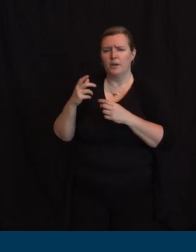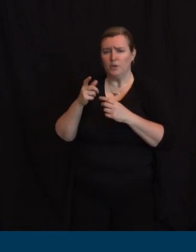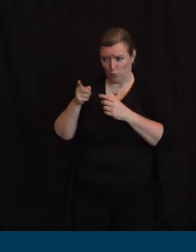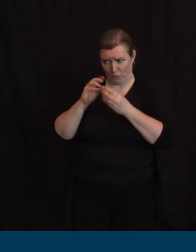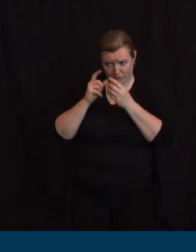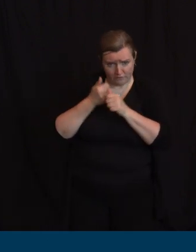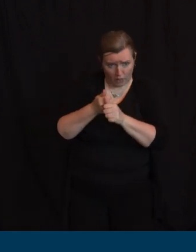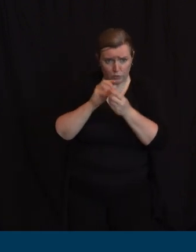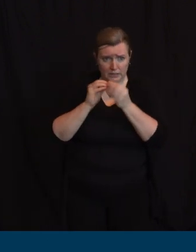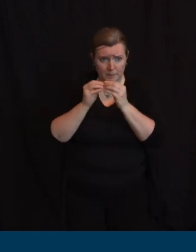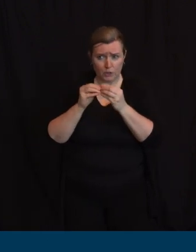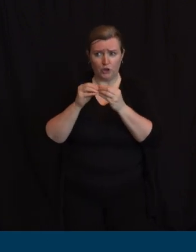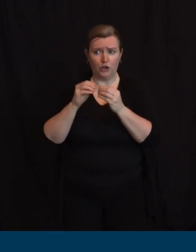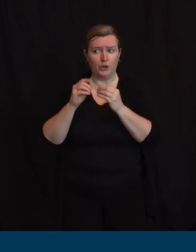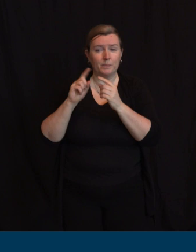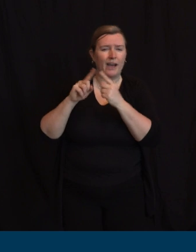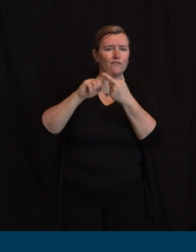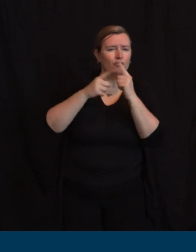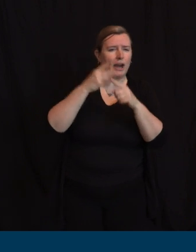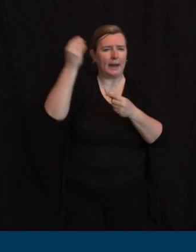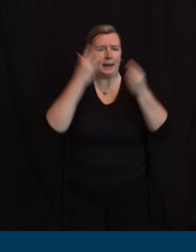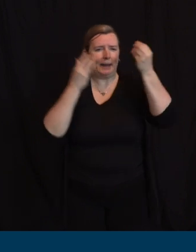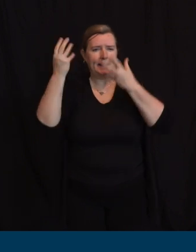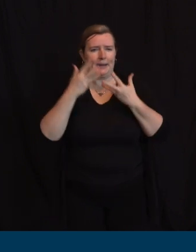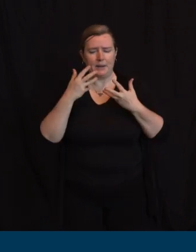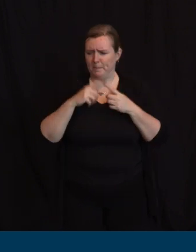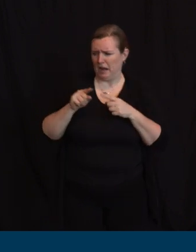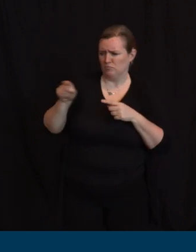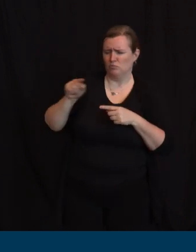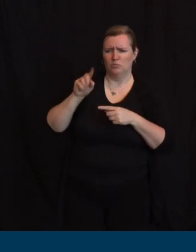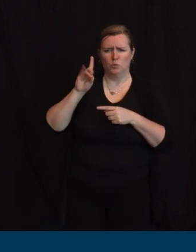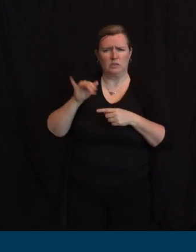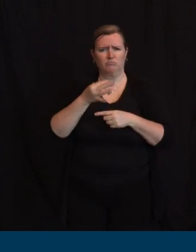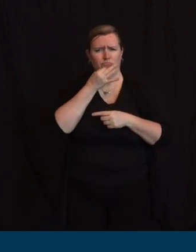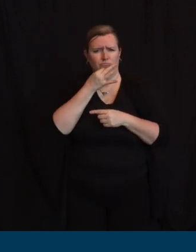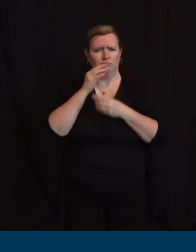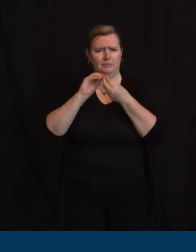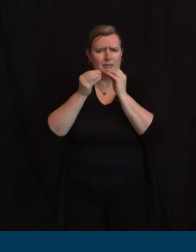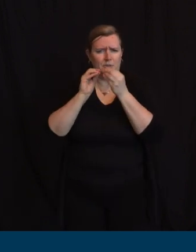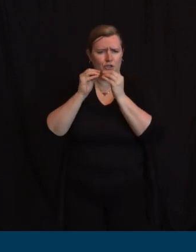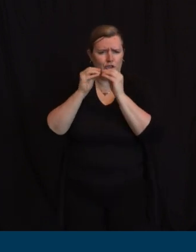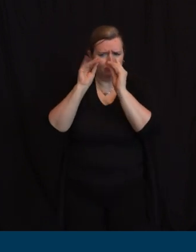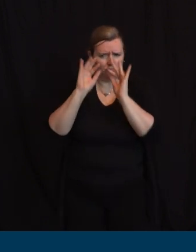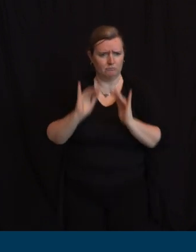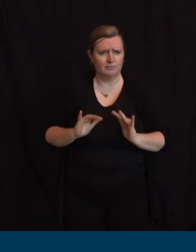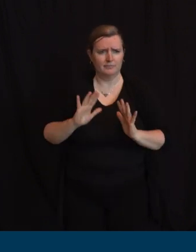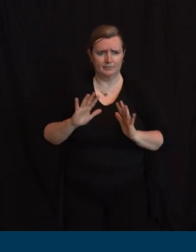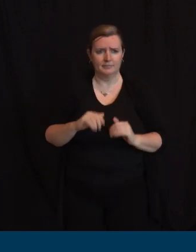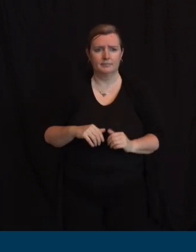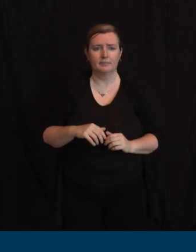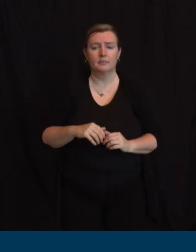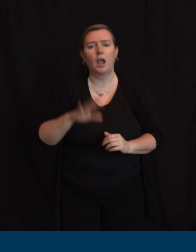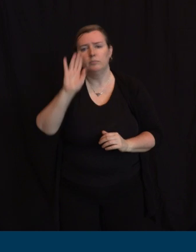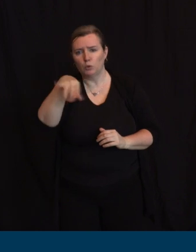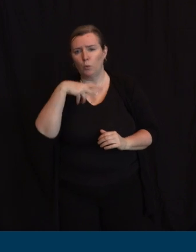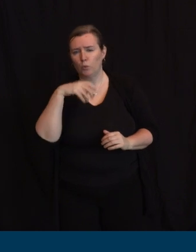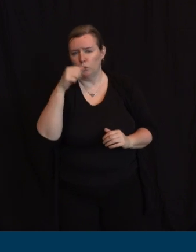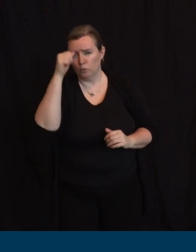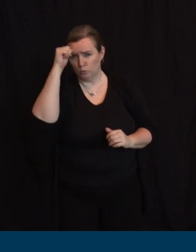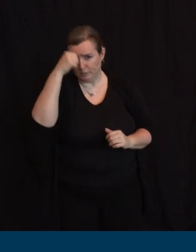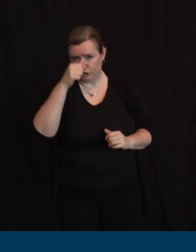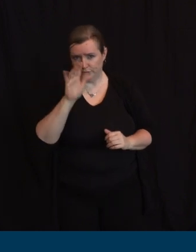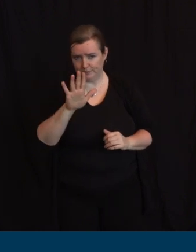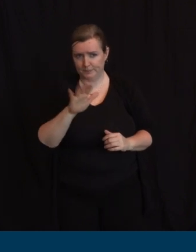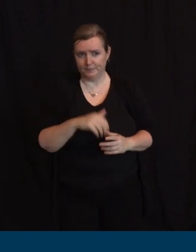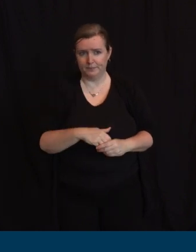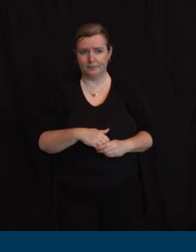et cetera. But I also want to remind everyone the human behavioral point, right? So this is still within our hands. And if